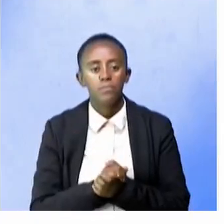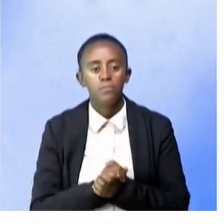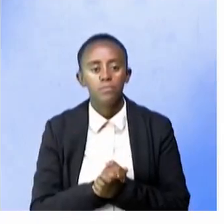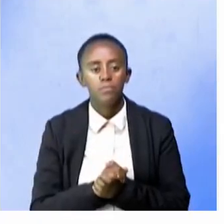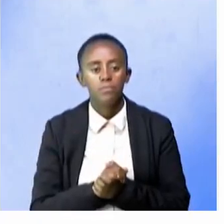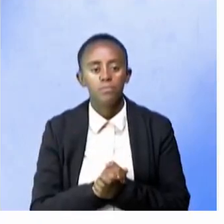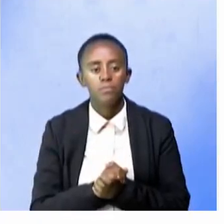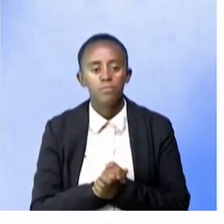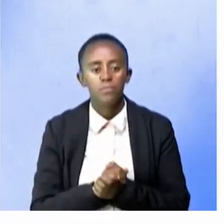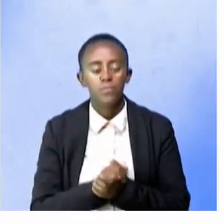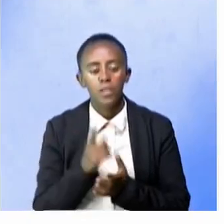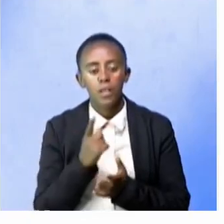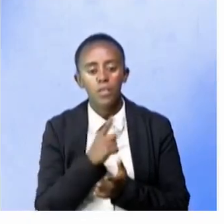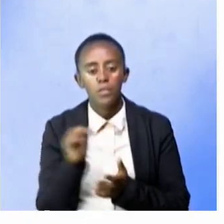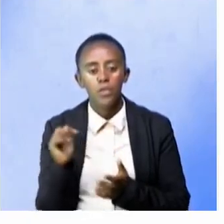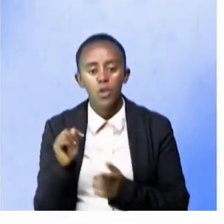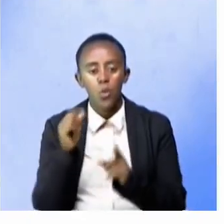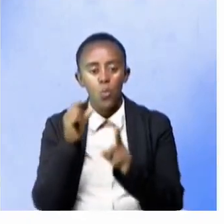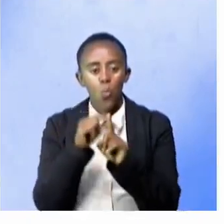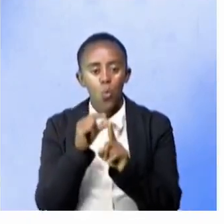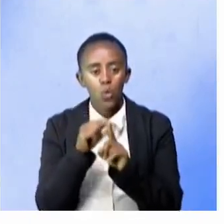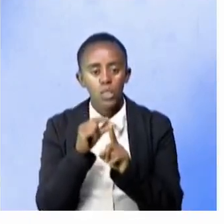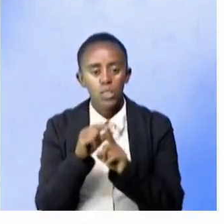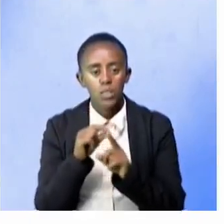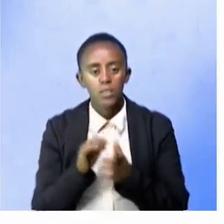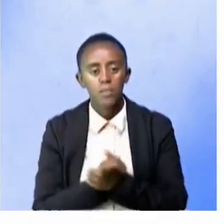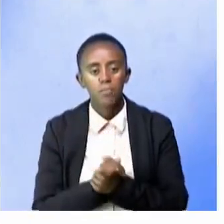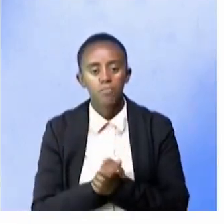the words